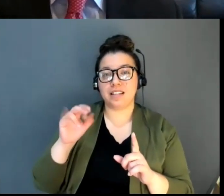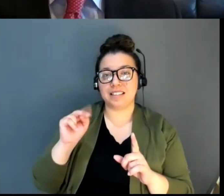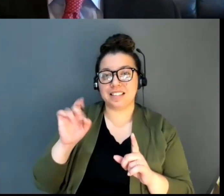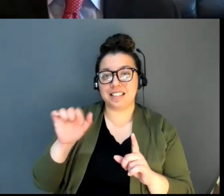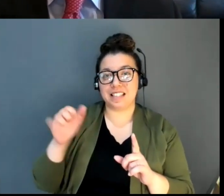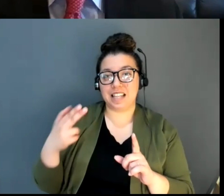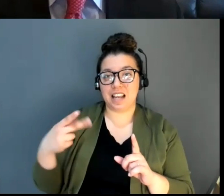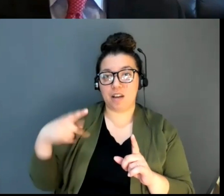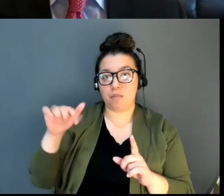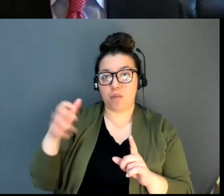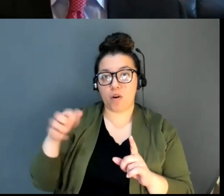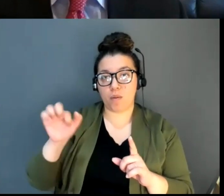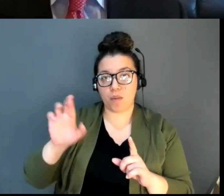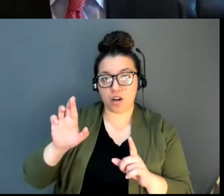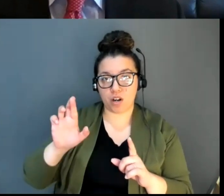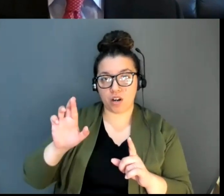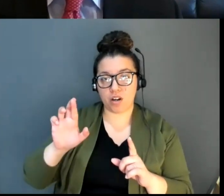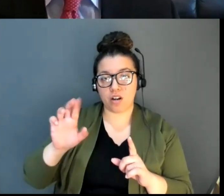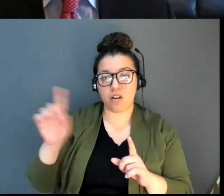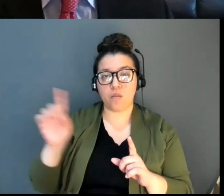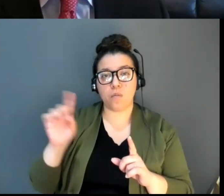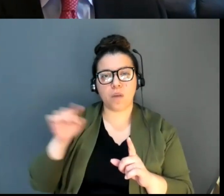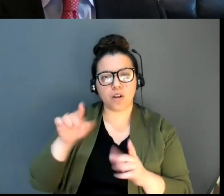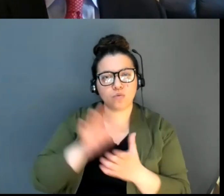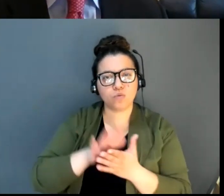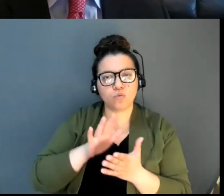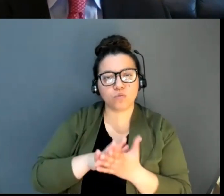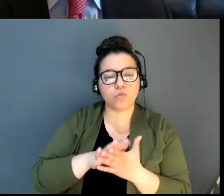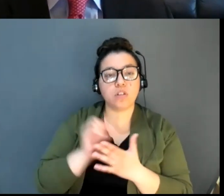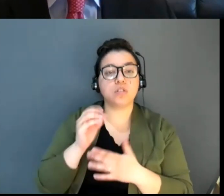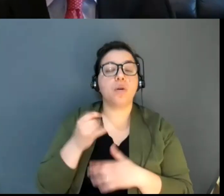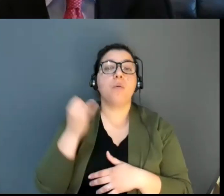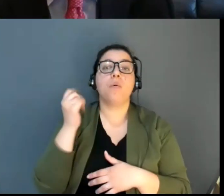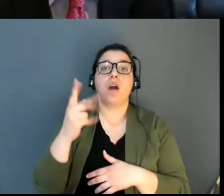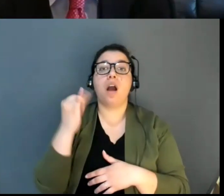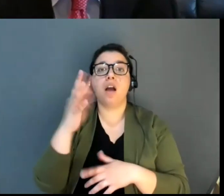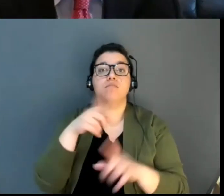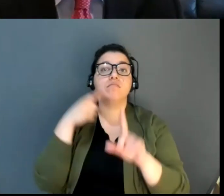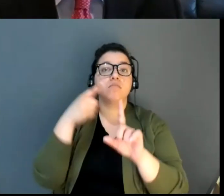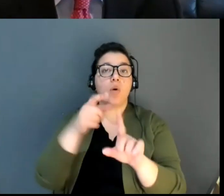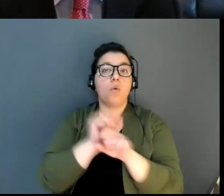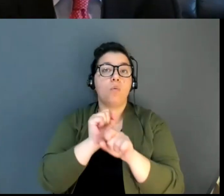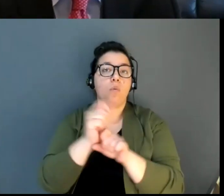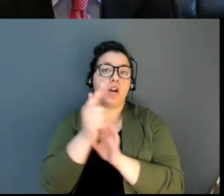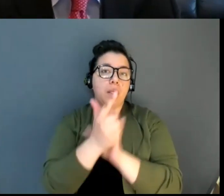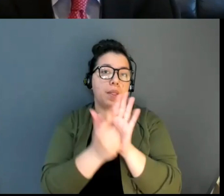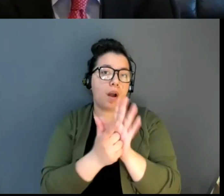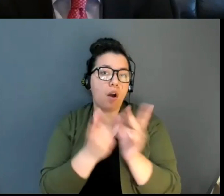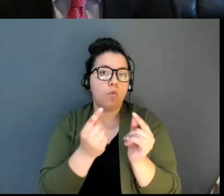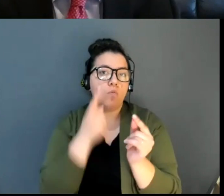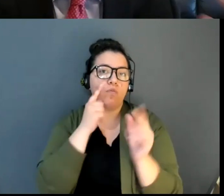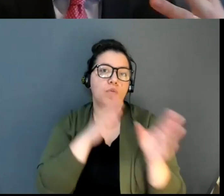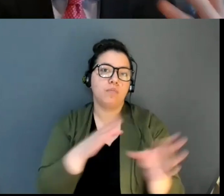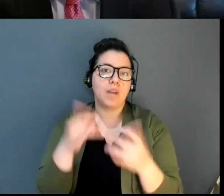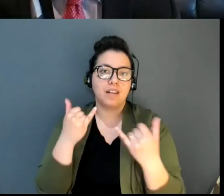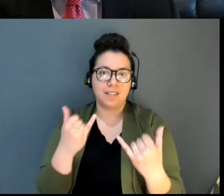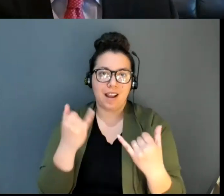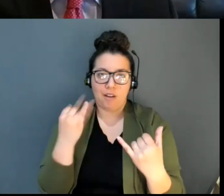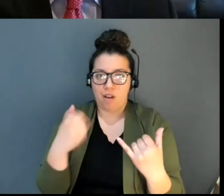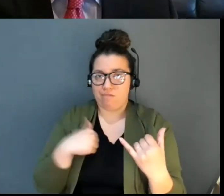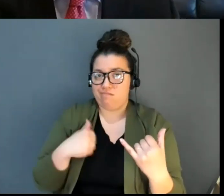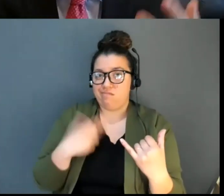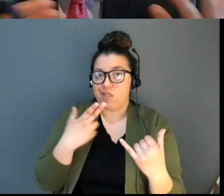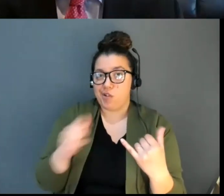She said, what do we need to do to prepare ourselves if we want a career in law? Let's say you're in high school right now. What can